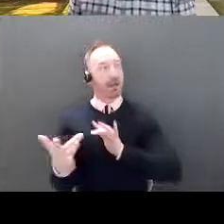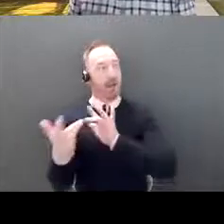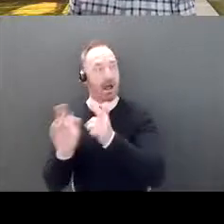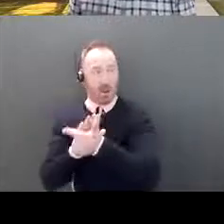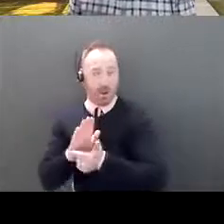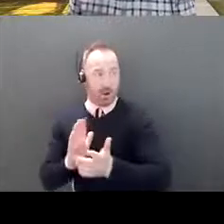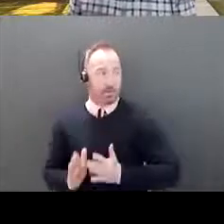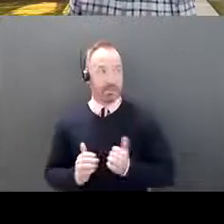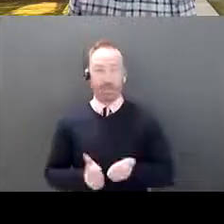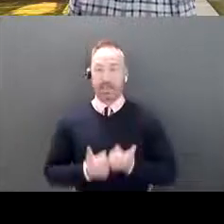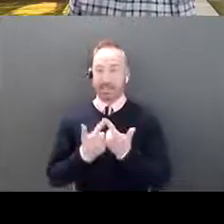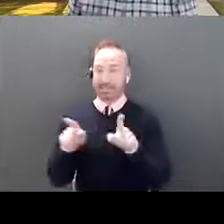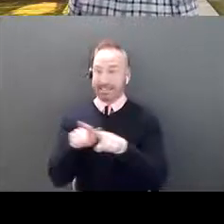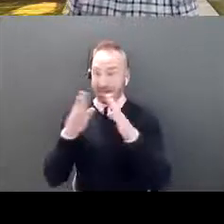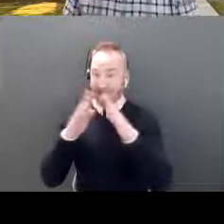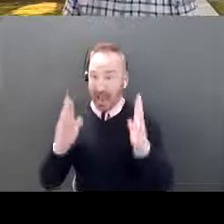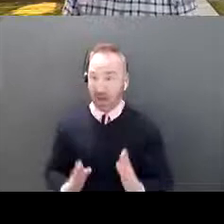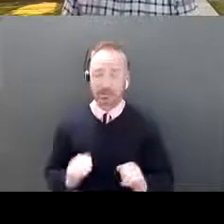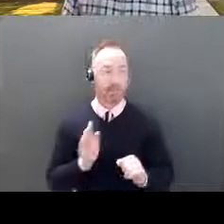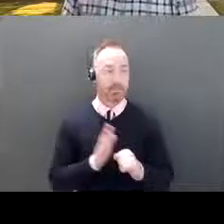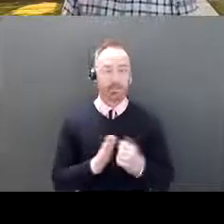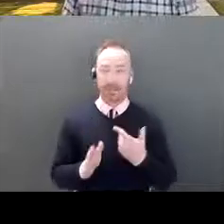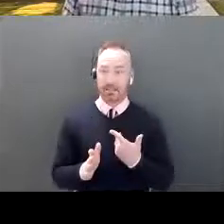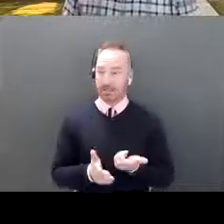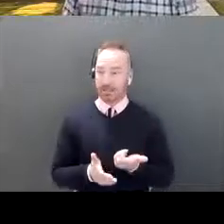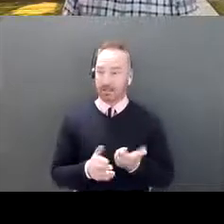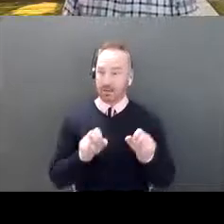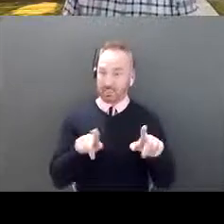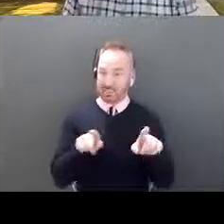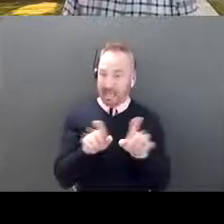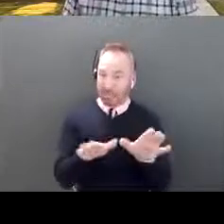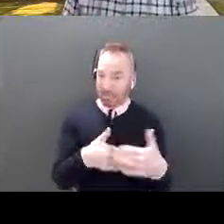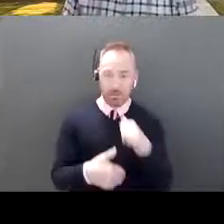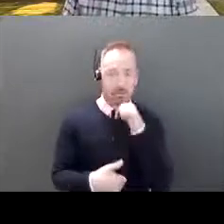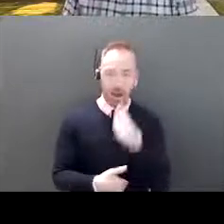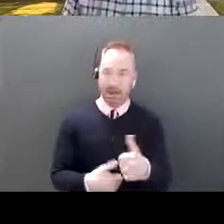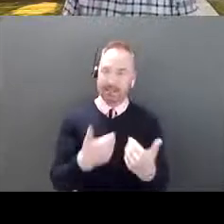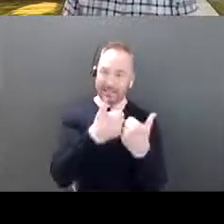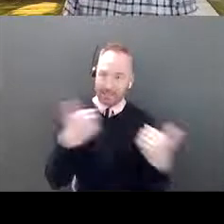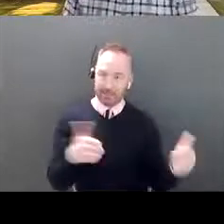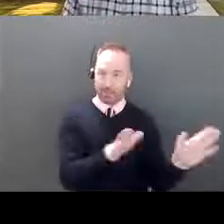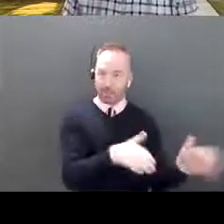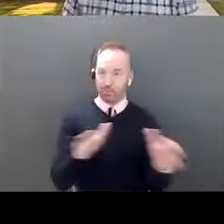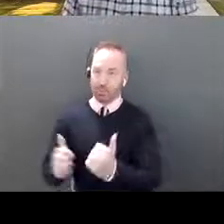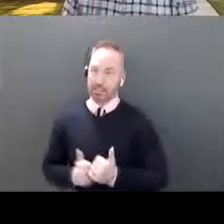rooms. Those are significant risk factors. And we find that very few of these cases happen out of the